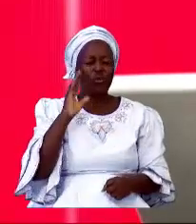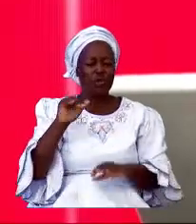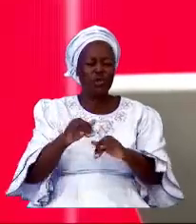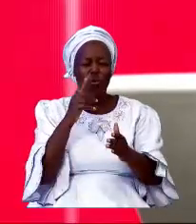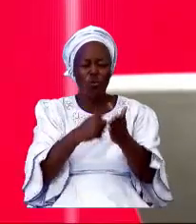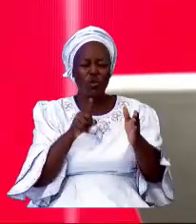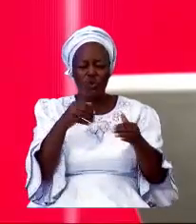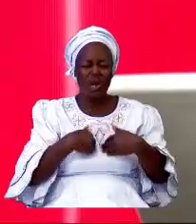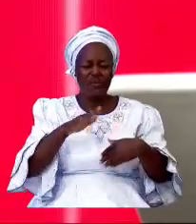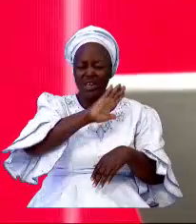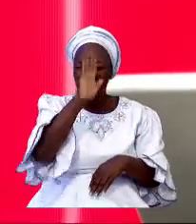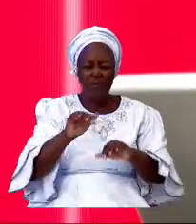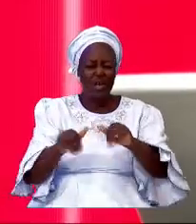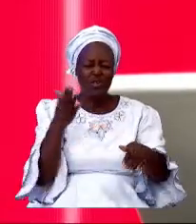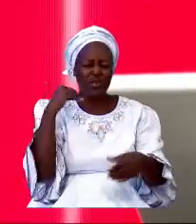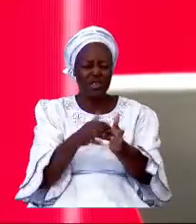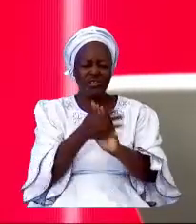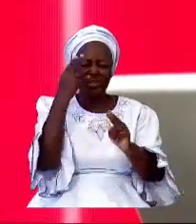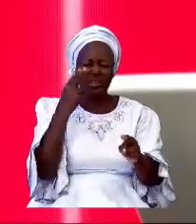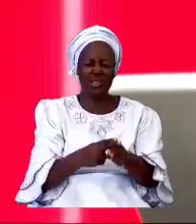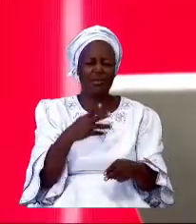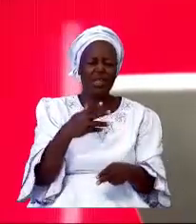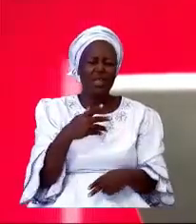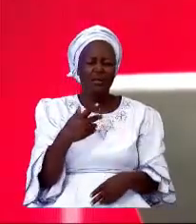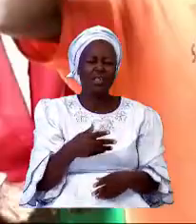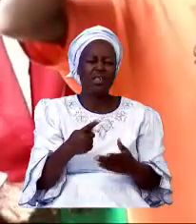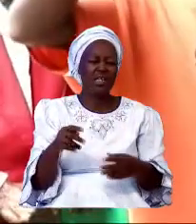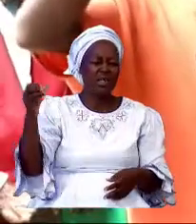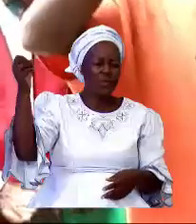resurrection virtue, and you will do what you have never done.